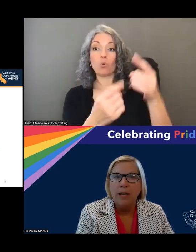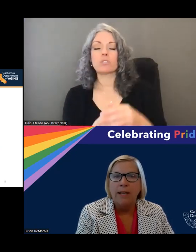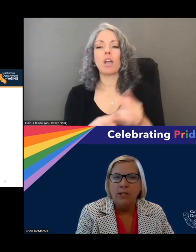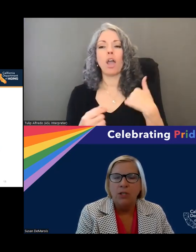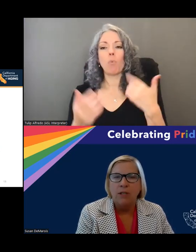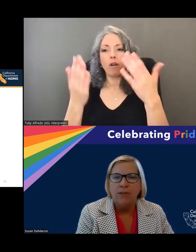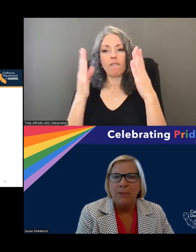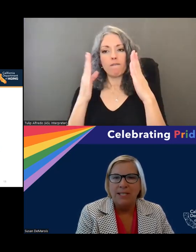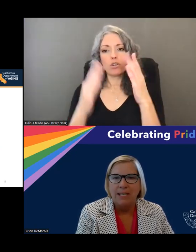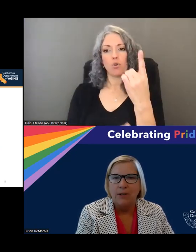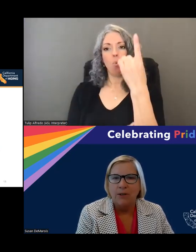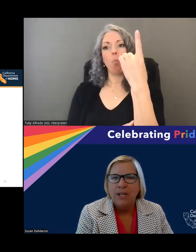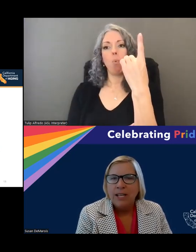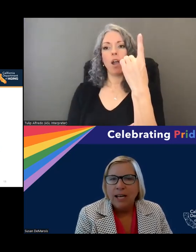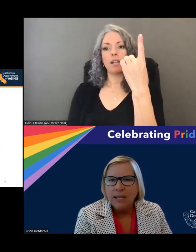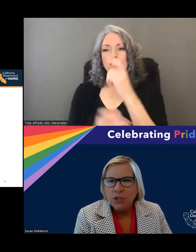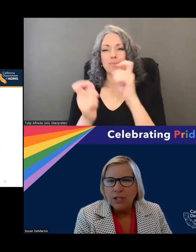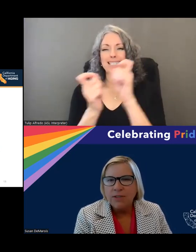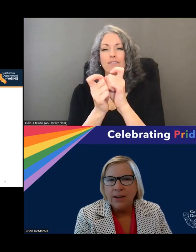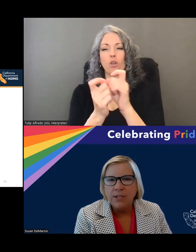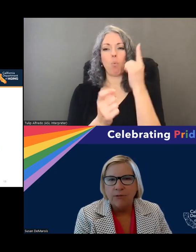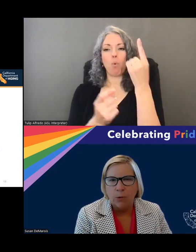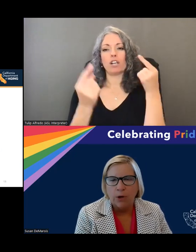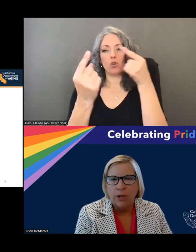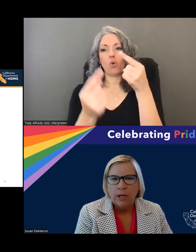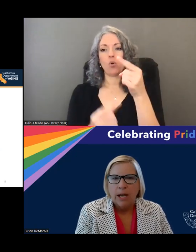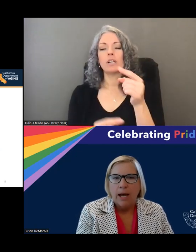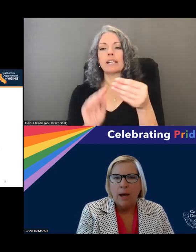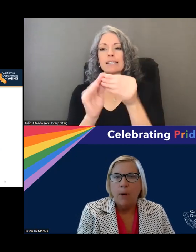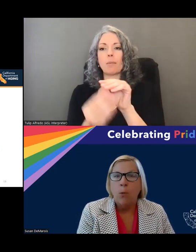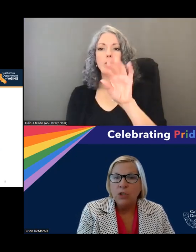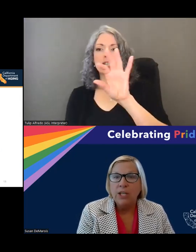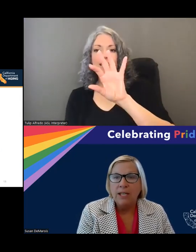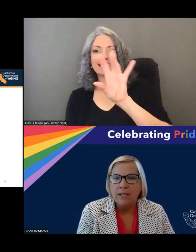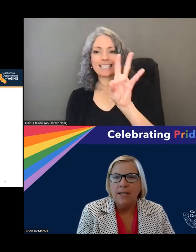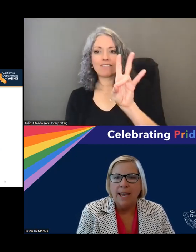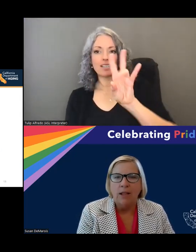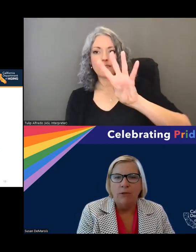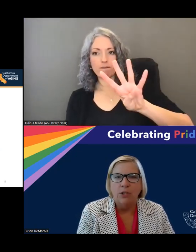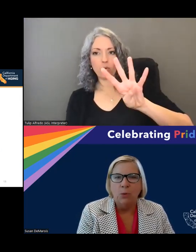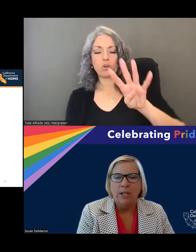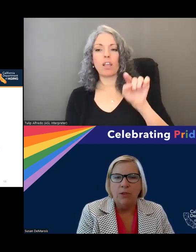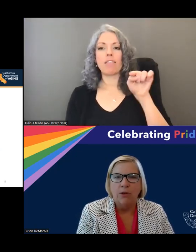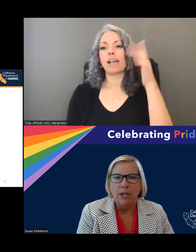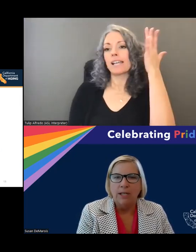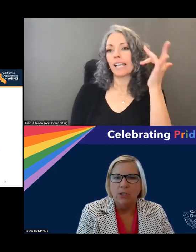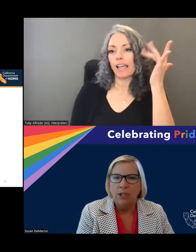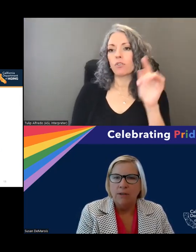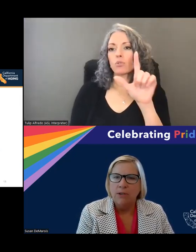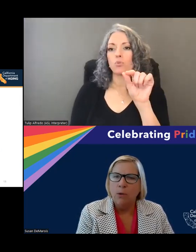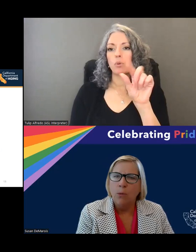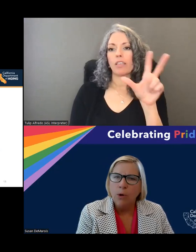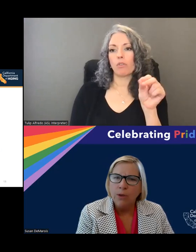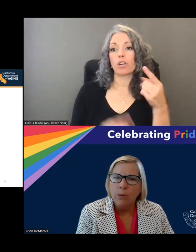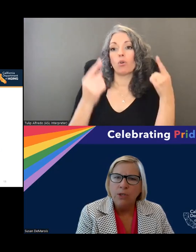to one initiative in particular, Initiative 74, which is the California 2030